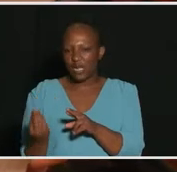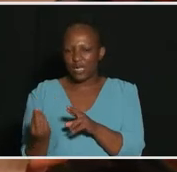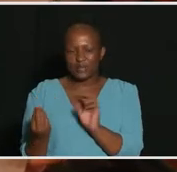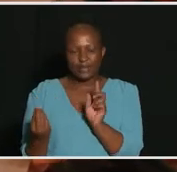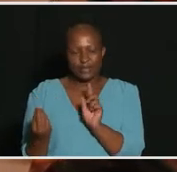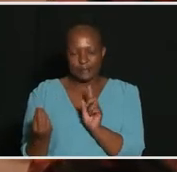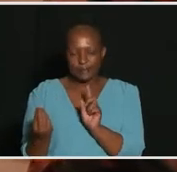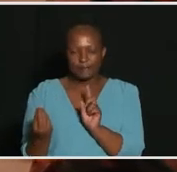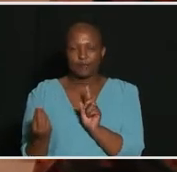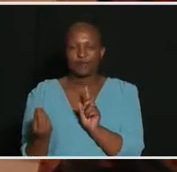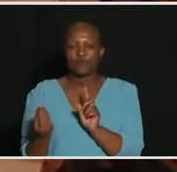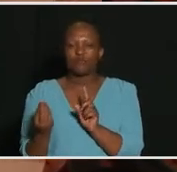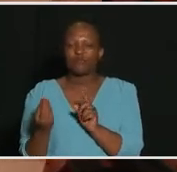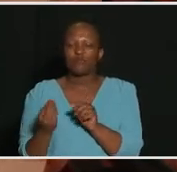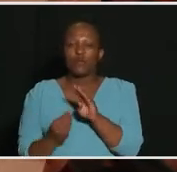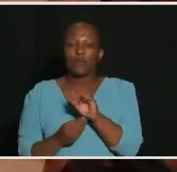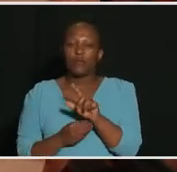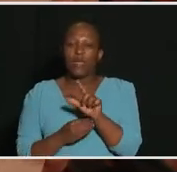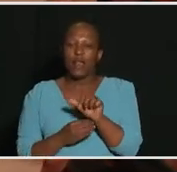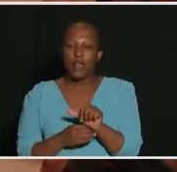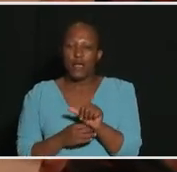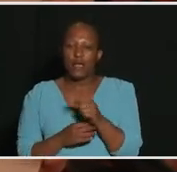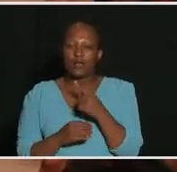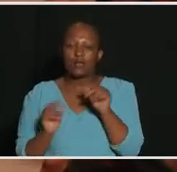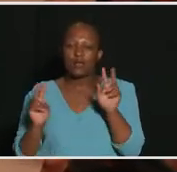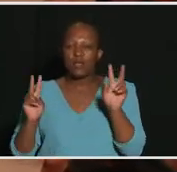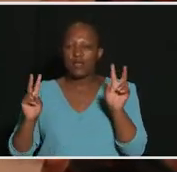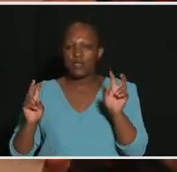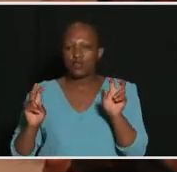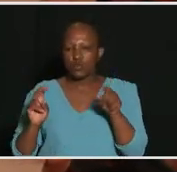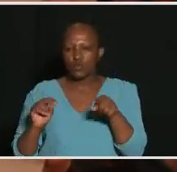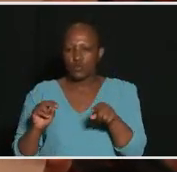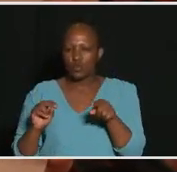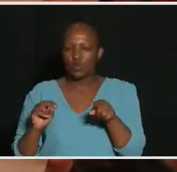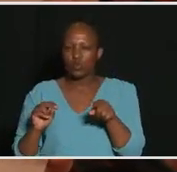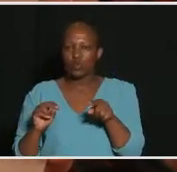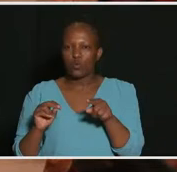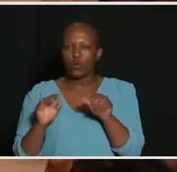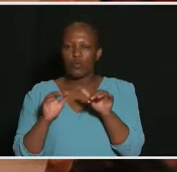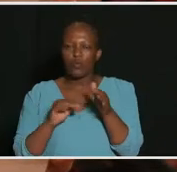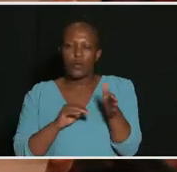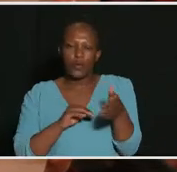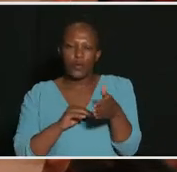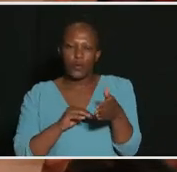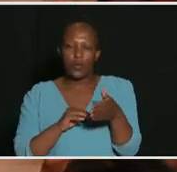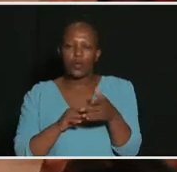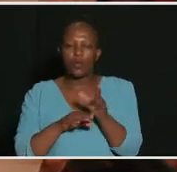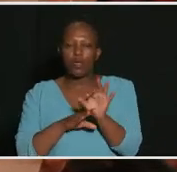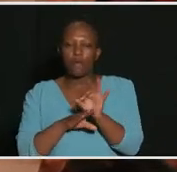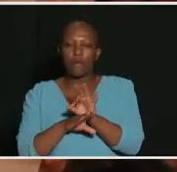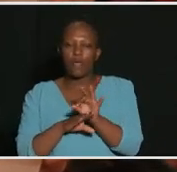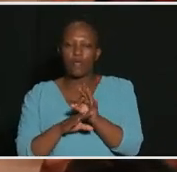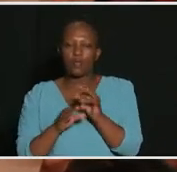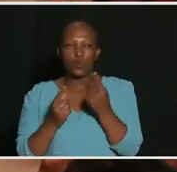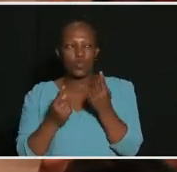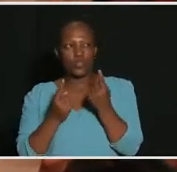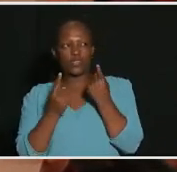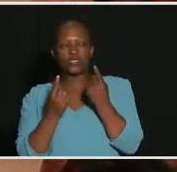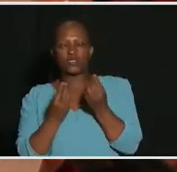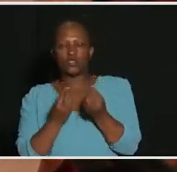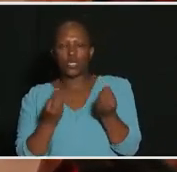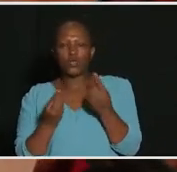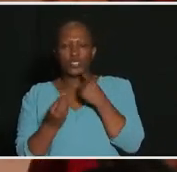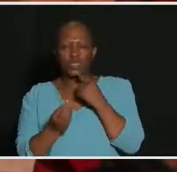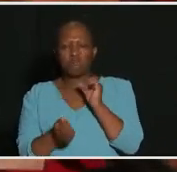interests the billable attempts to solve the issue of dropouts and non-attendees by coercion and threatening parents of children with jail